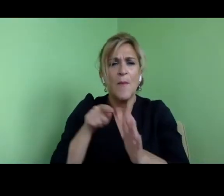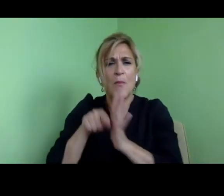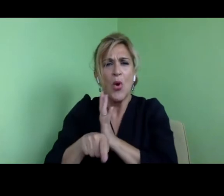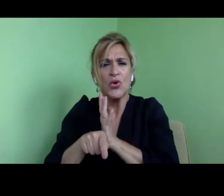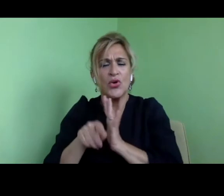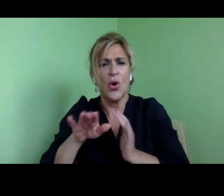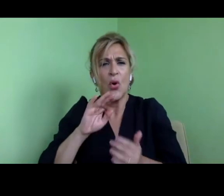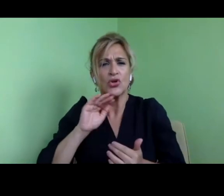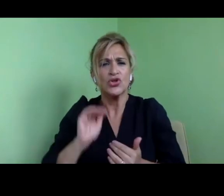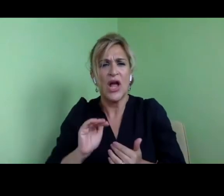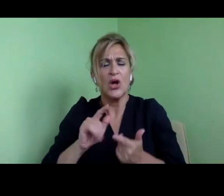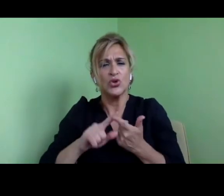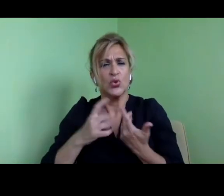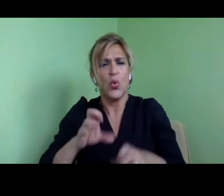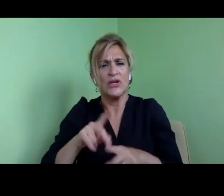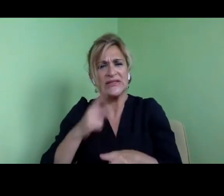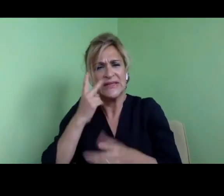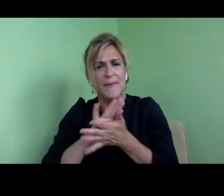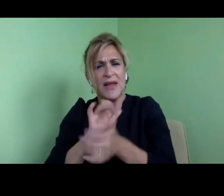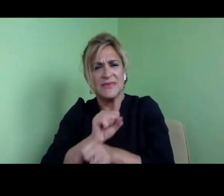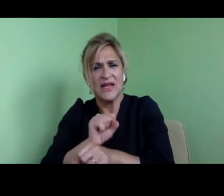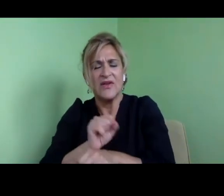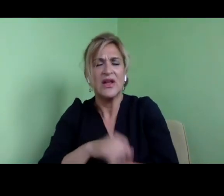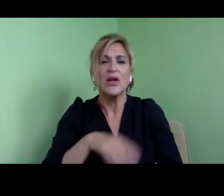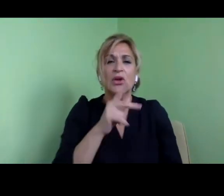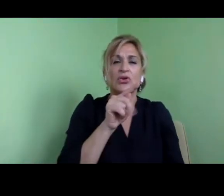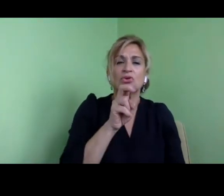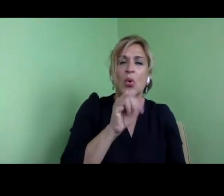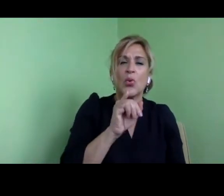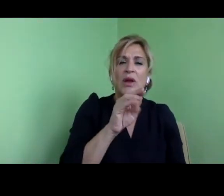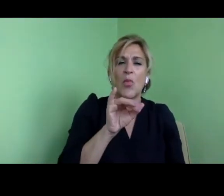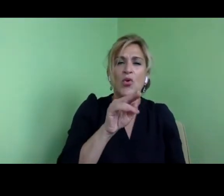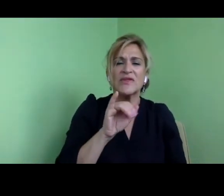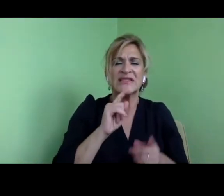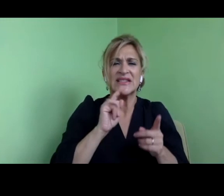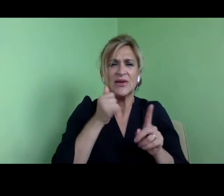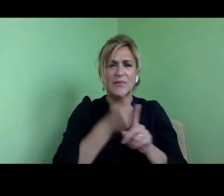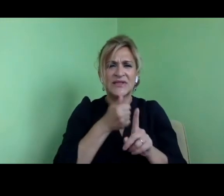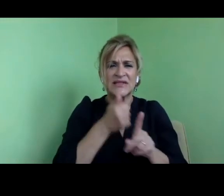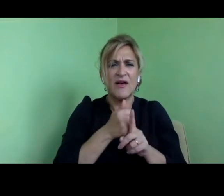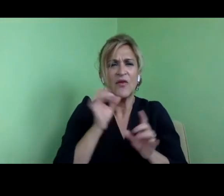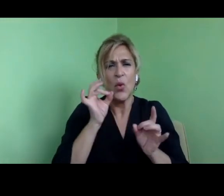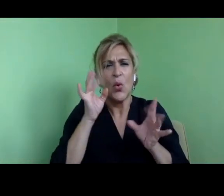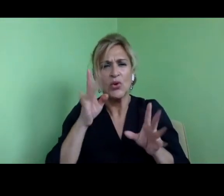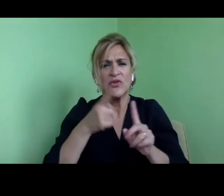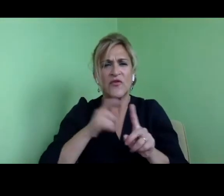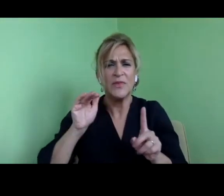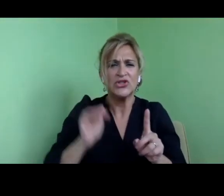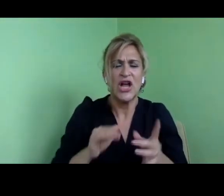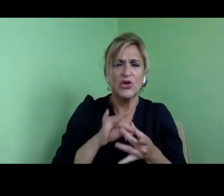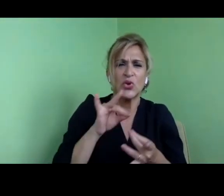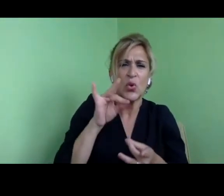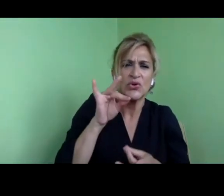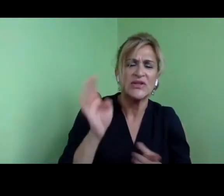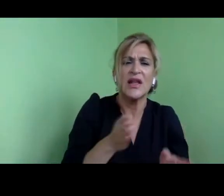In Toni Morrison's novel Beloved, she is haunted by the child's ghost. Like in Chimamanda Adichie's novel Half of a Yellow